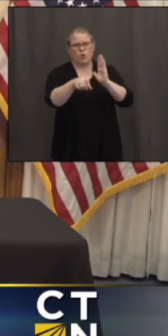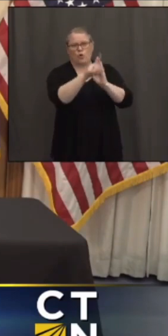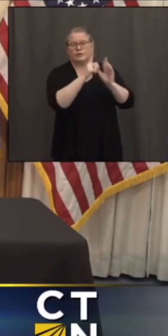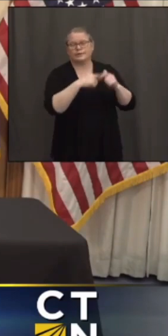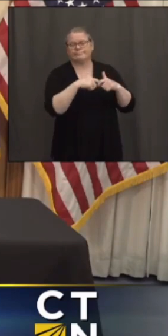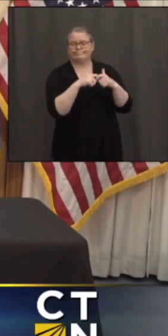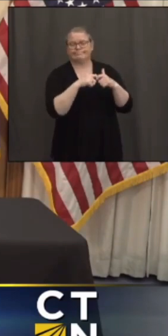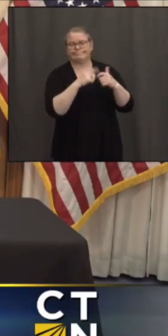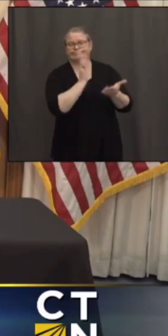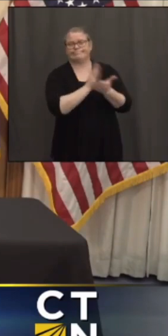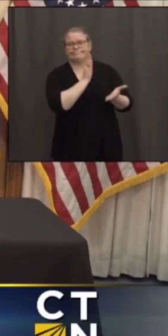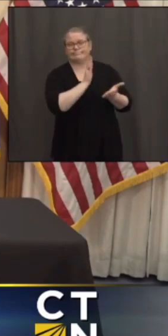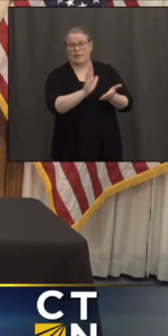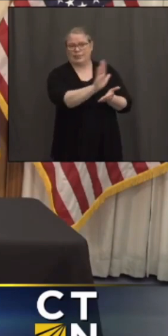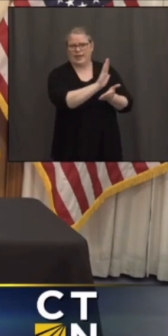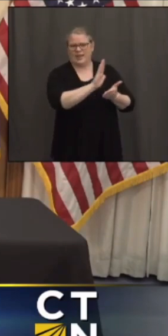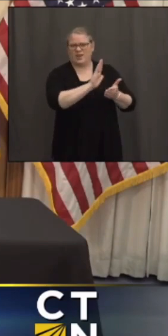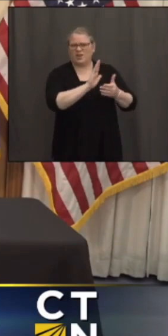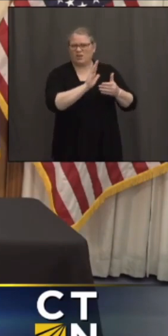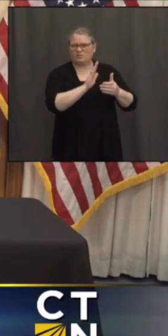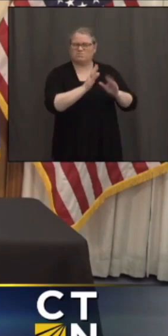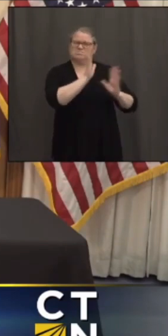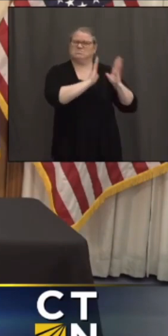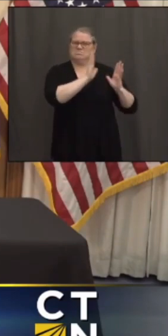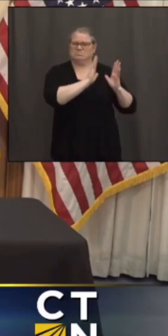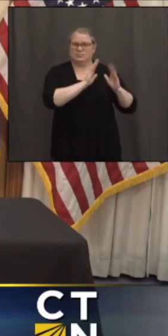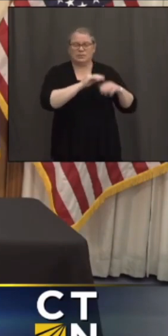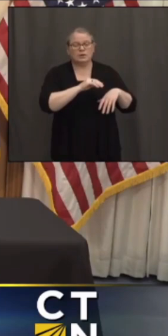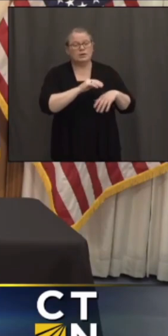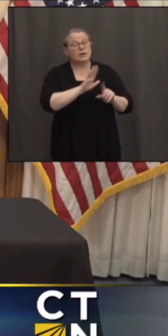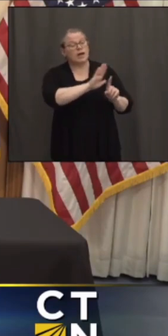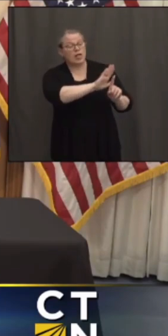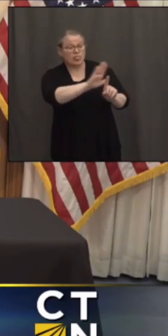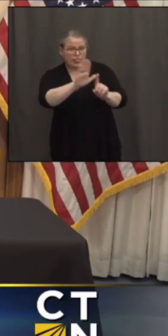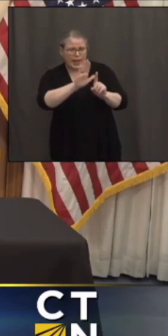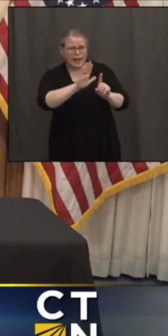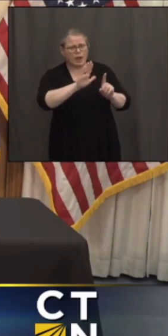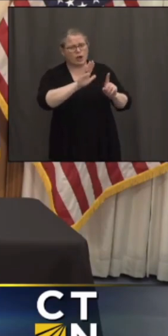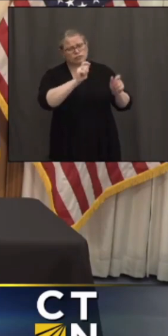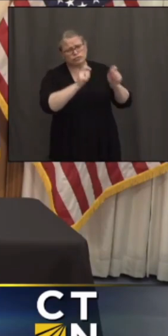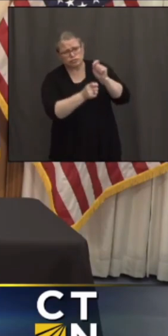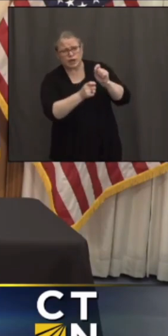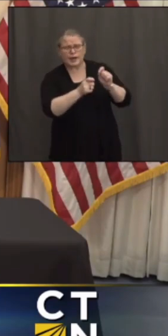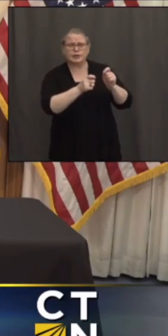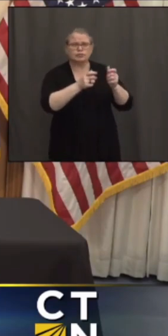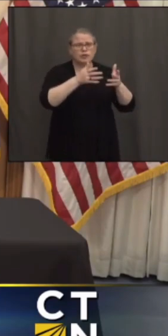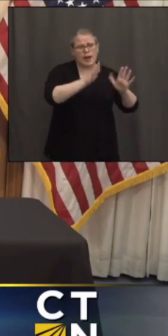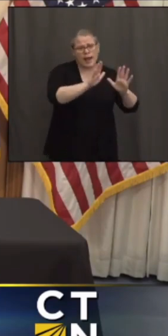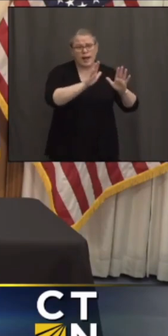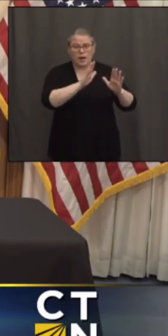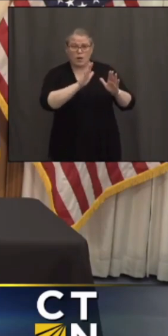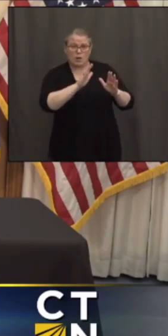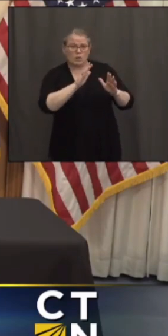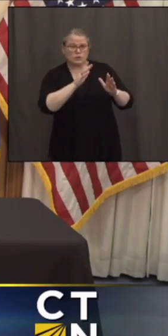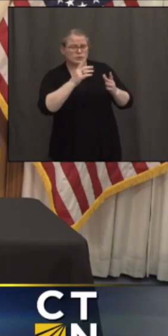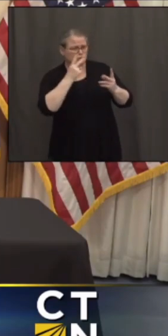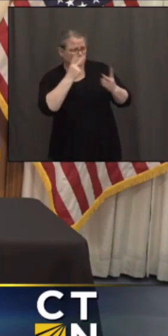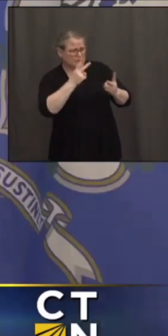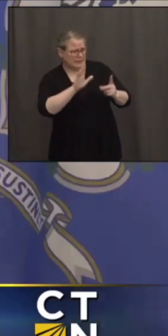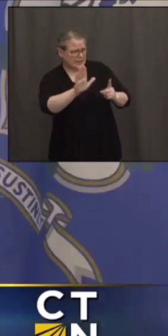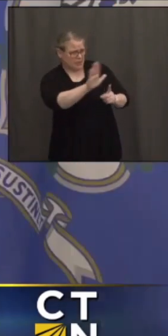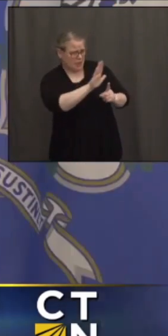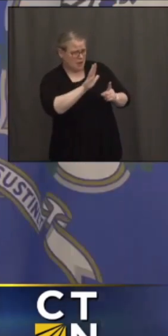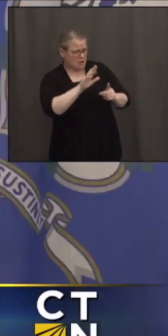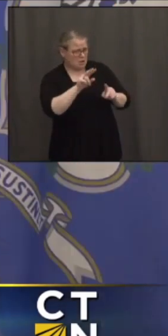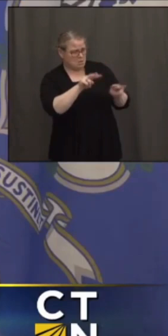the progress that was happening there, did you see anything that kind of gave you hope when making your decision about our state? Outside.